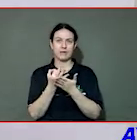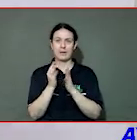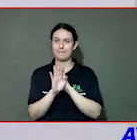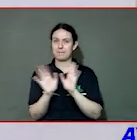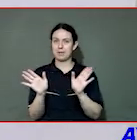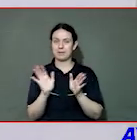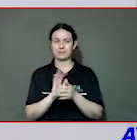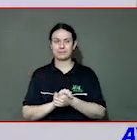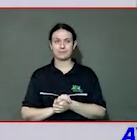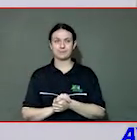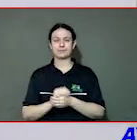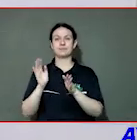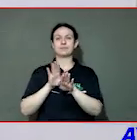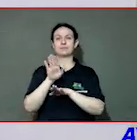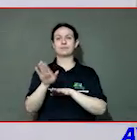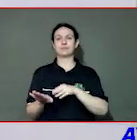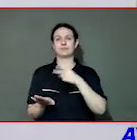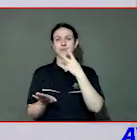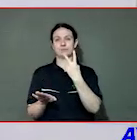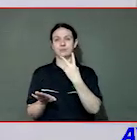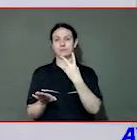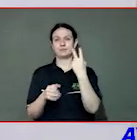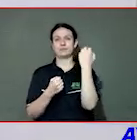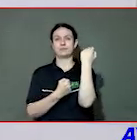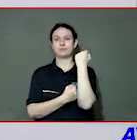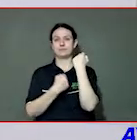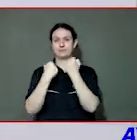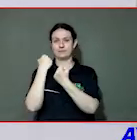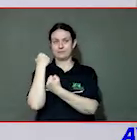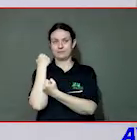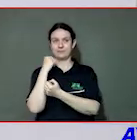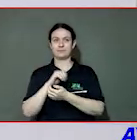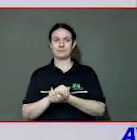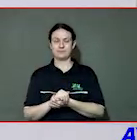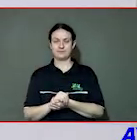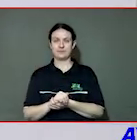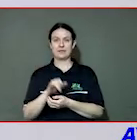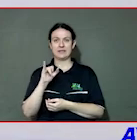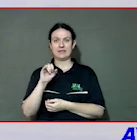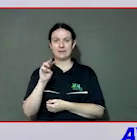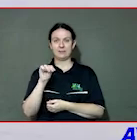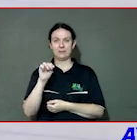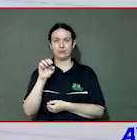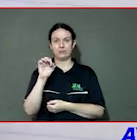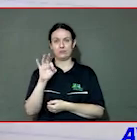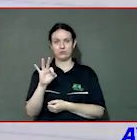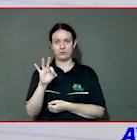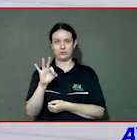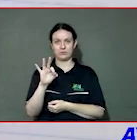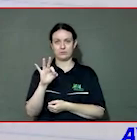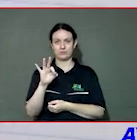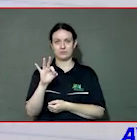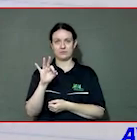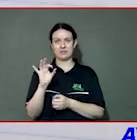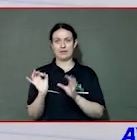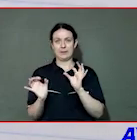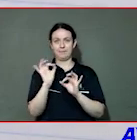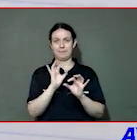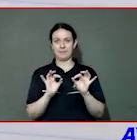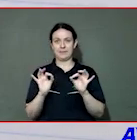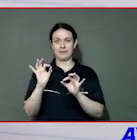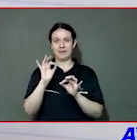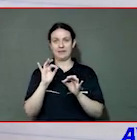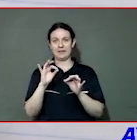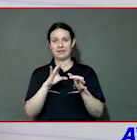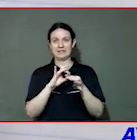Okay, structure. Now the intermolecular forces, you must name them.